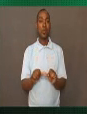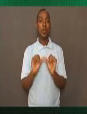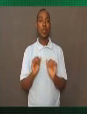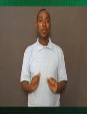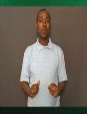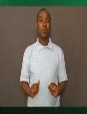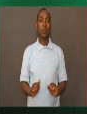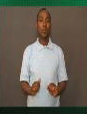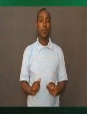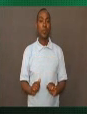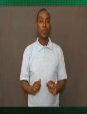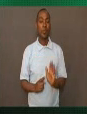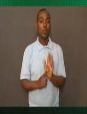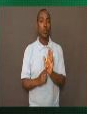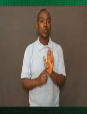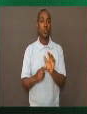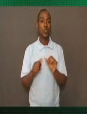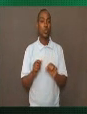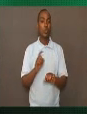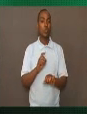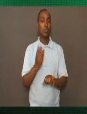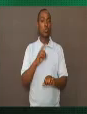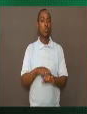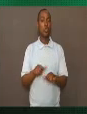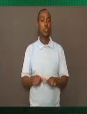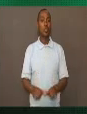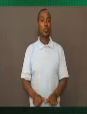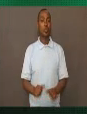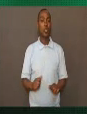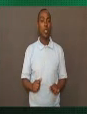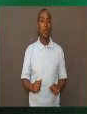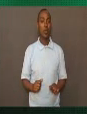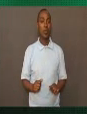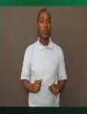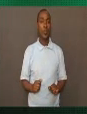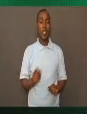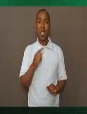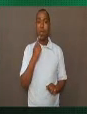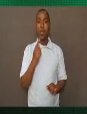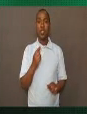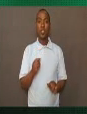over time, but that does not mean the infection is not active.